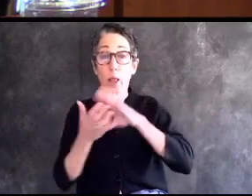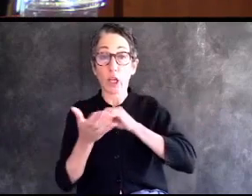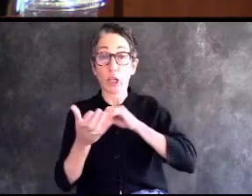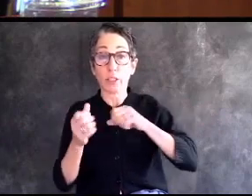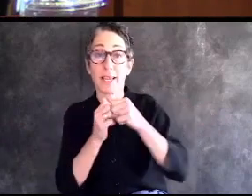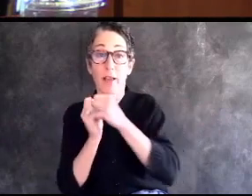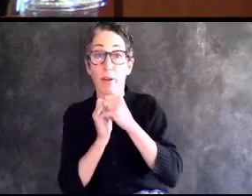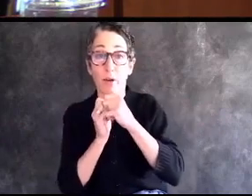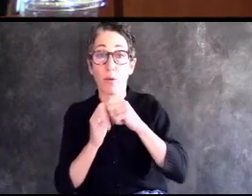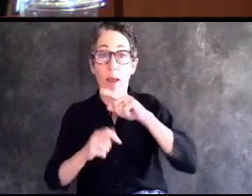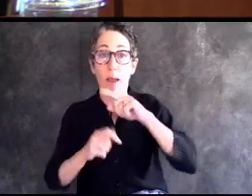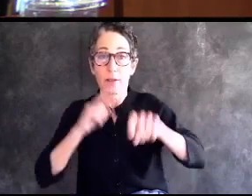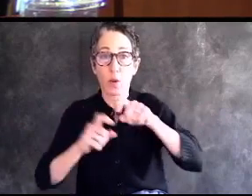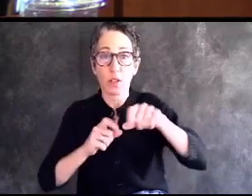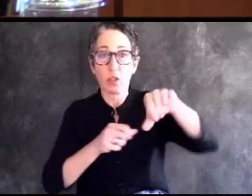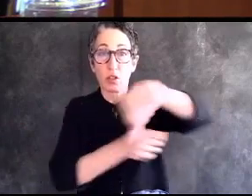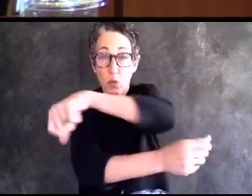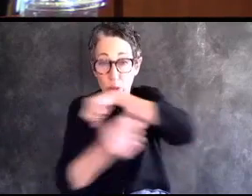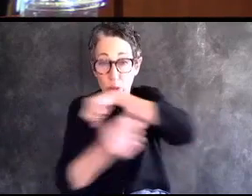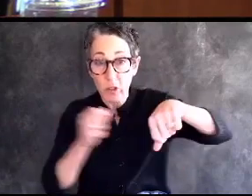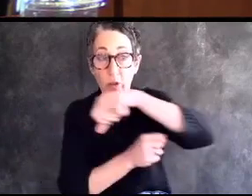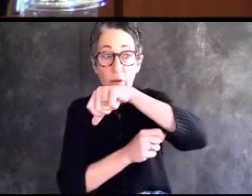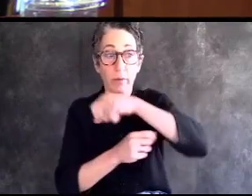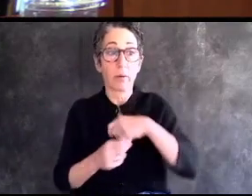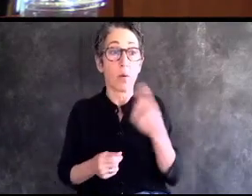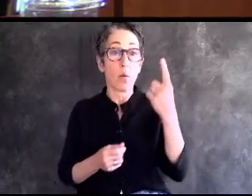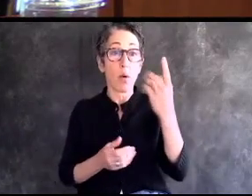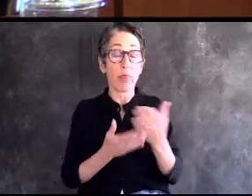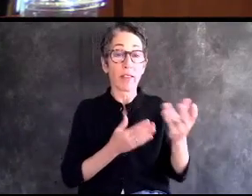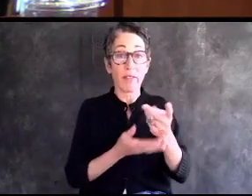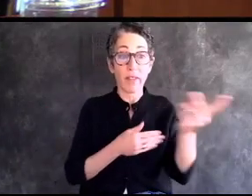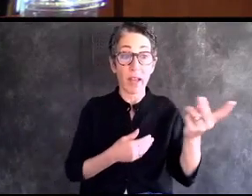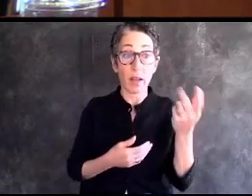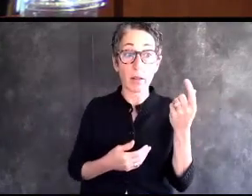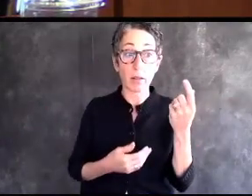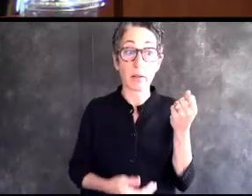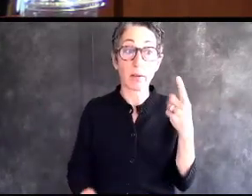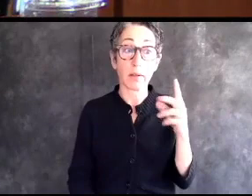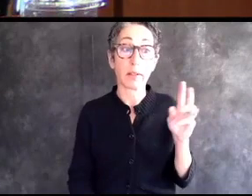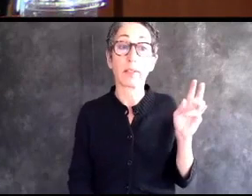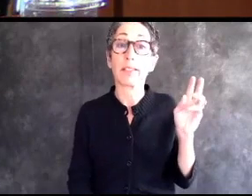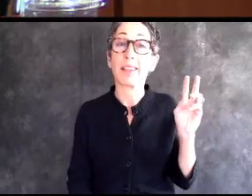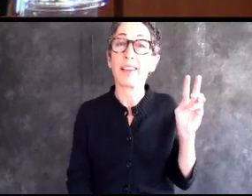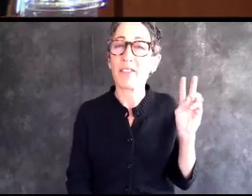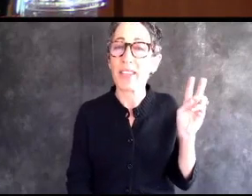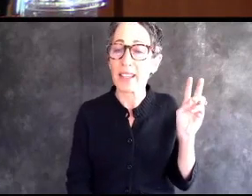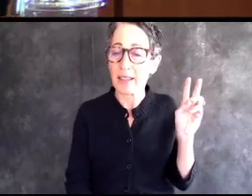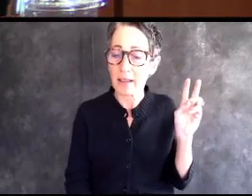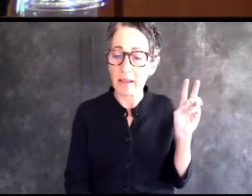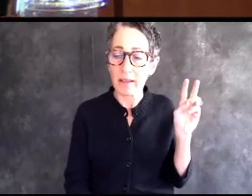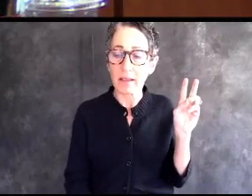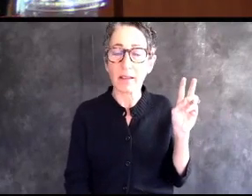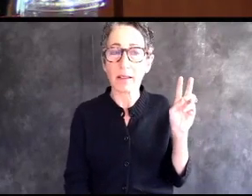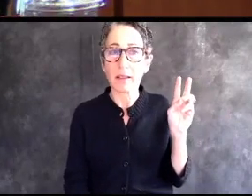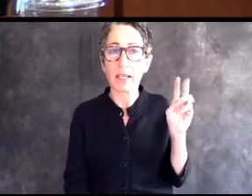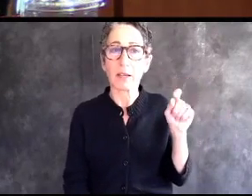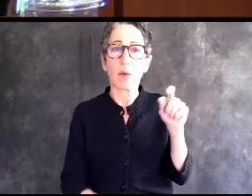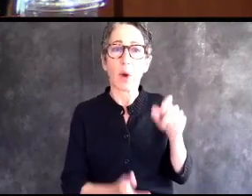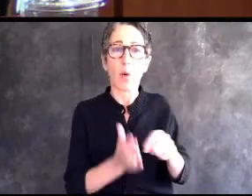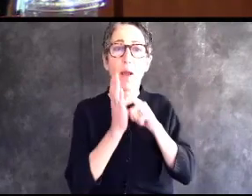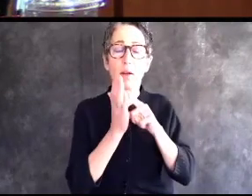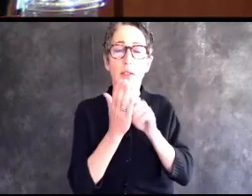that worked. The thing that didn't work was that V-Taiwan required a lot of face-to-face, very close coordination between